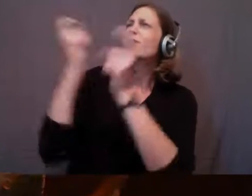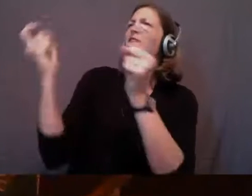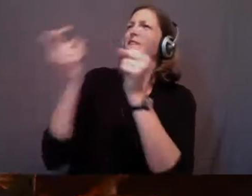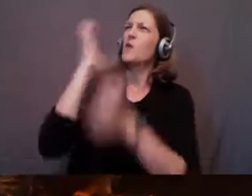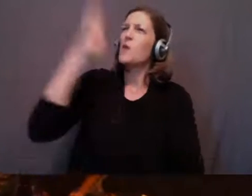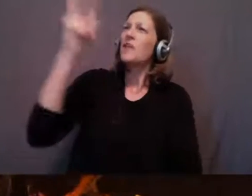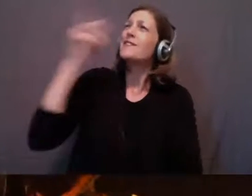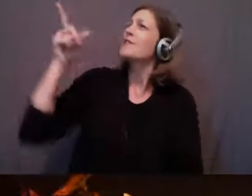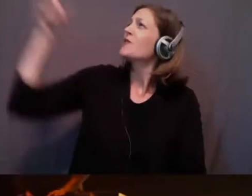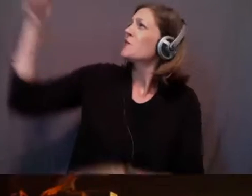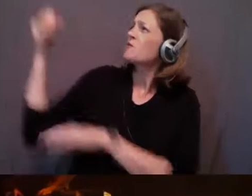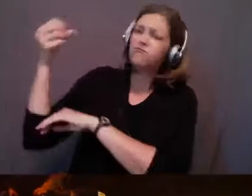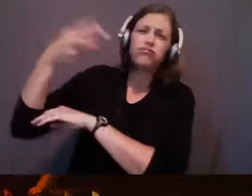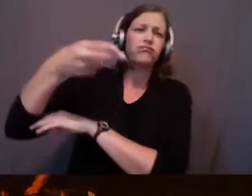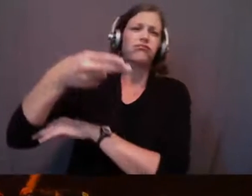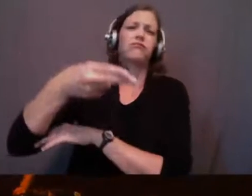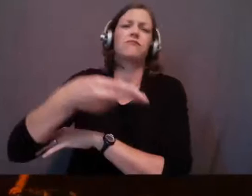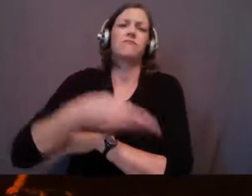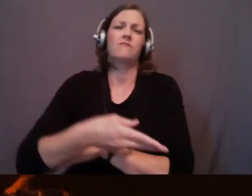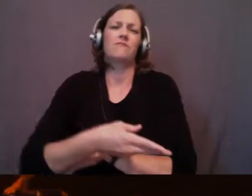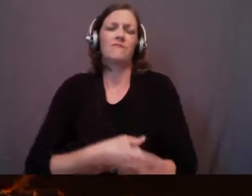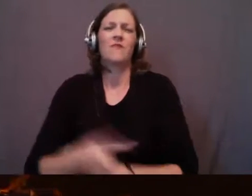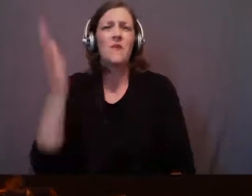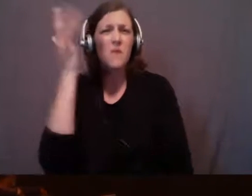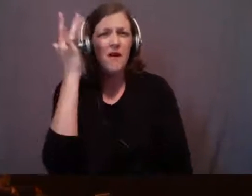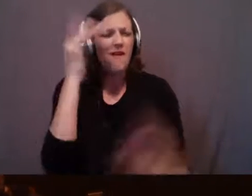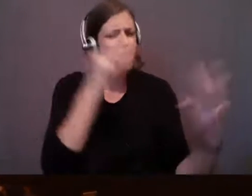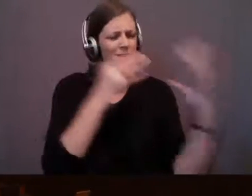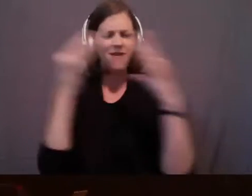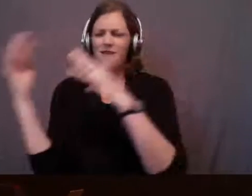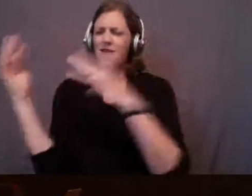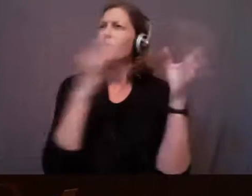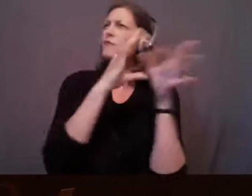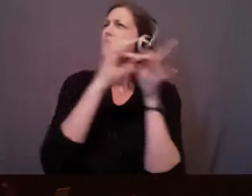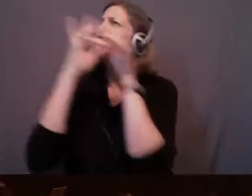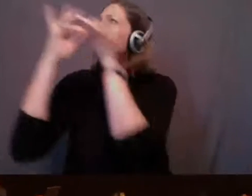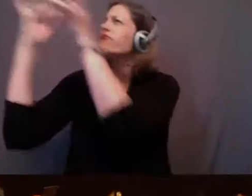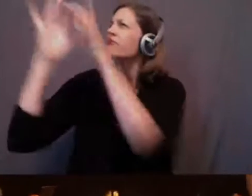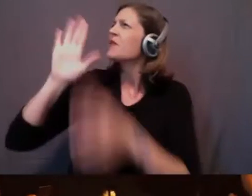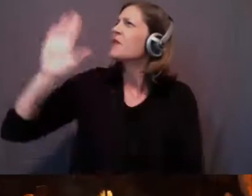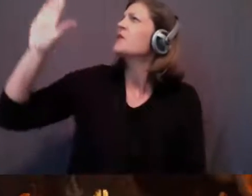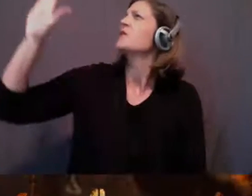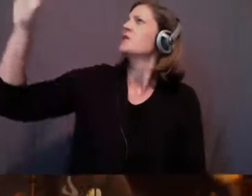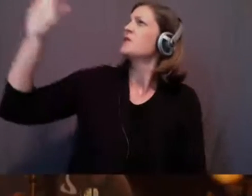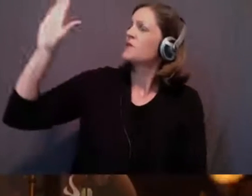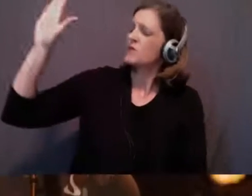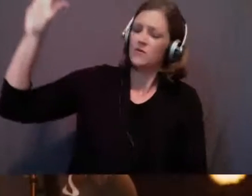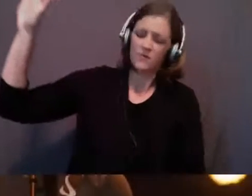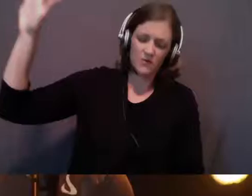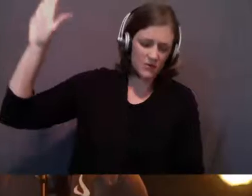I'm gonna see a victory. For the battle belongs to